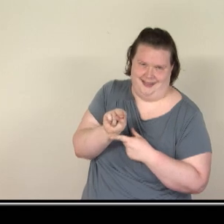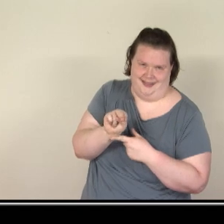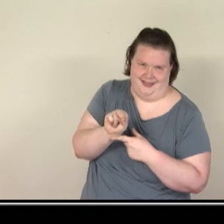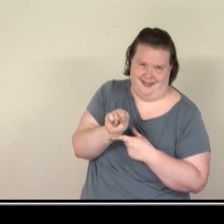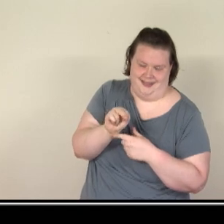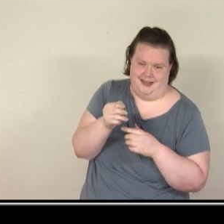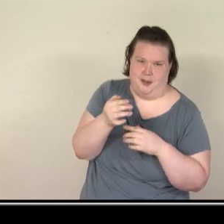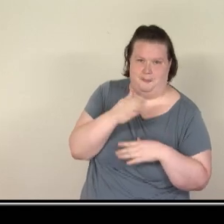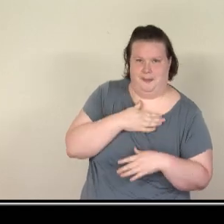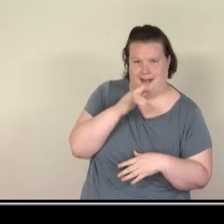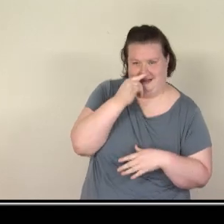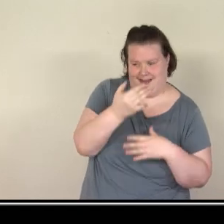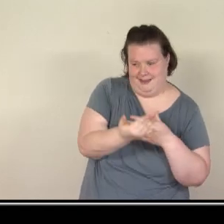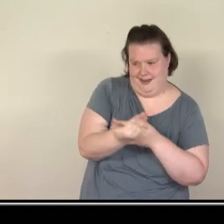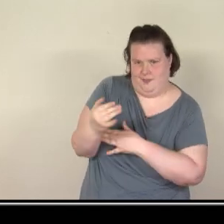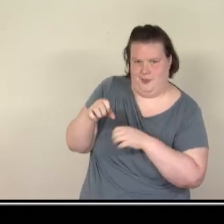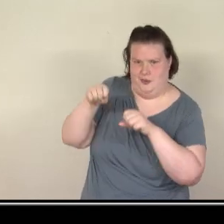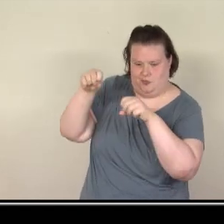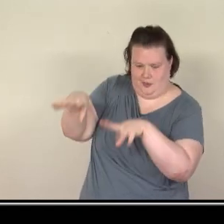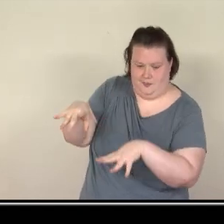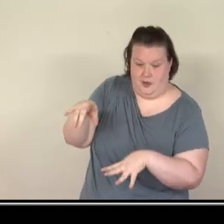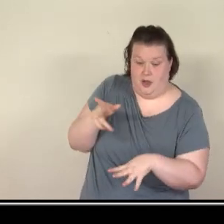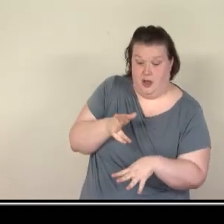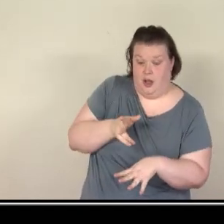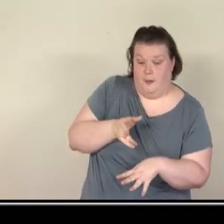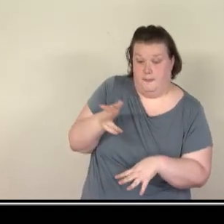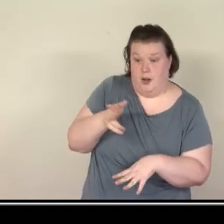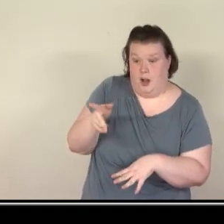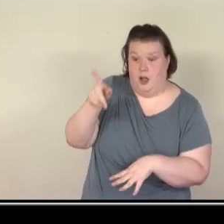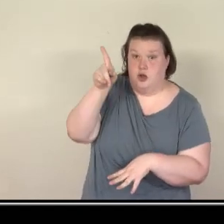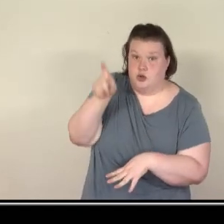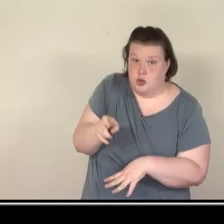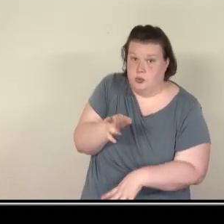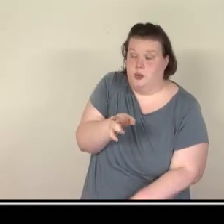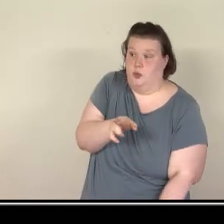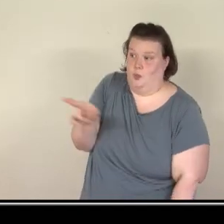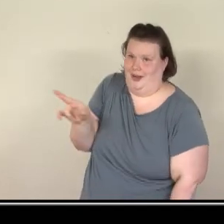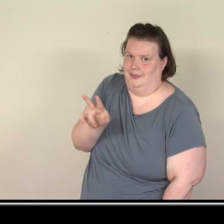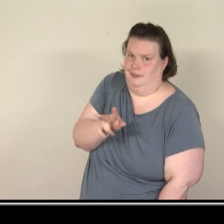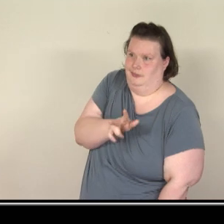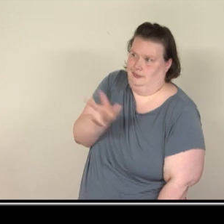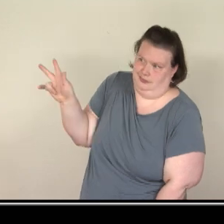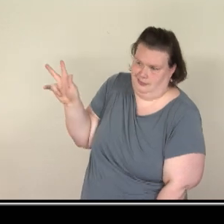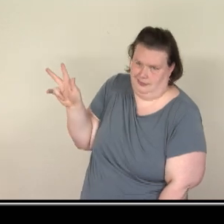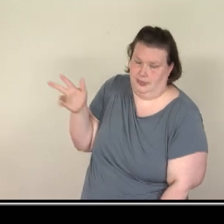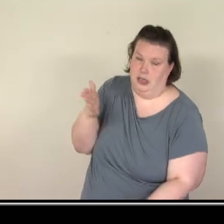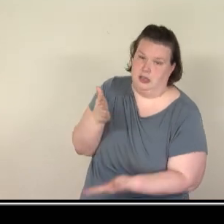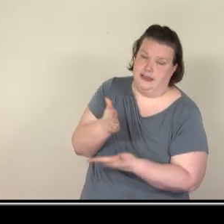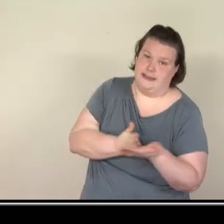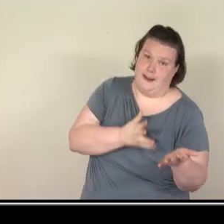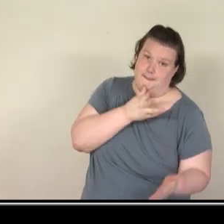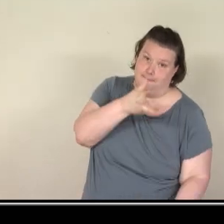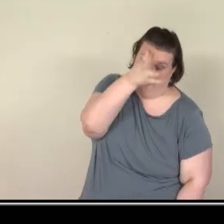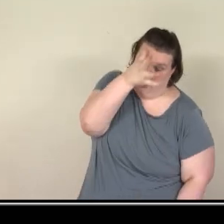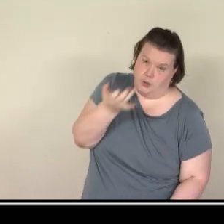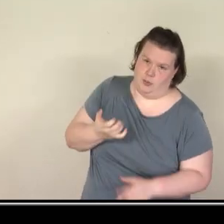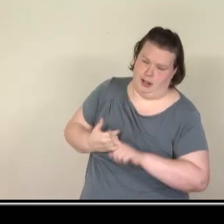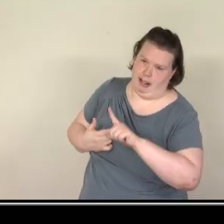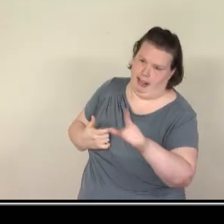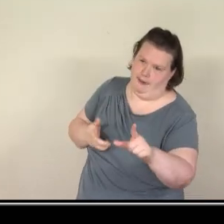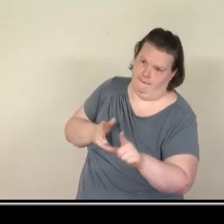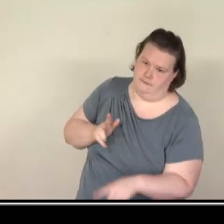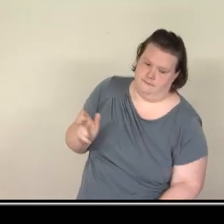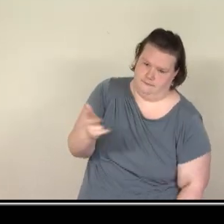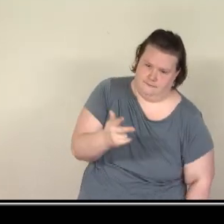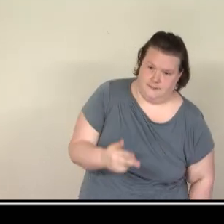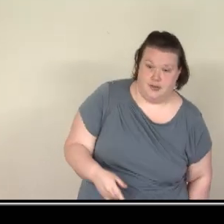And you're supposed to turn right out of the parking lot at Tennyson, but some parents want to go left.